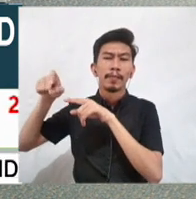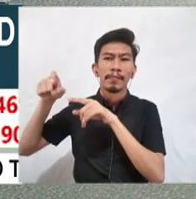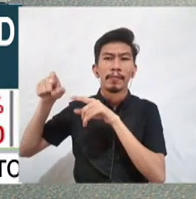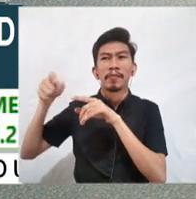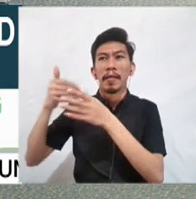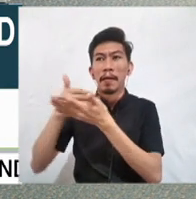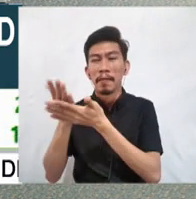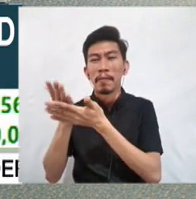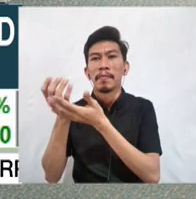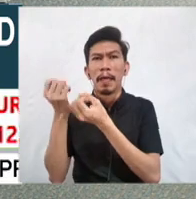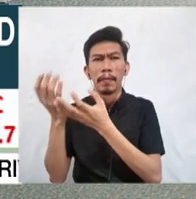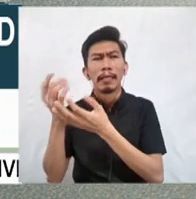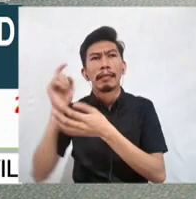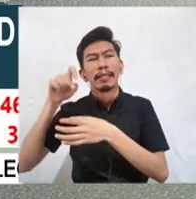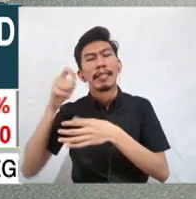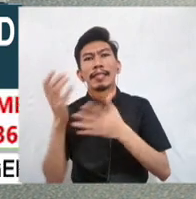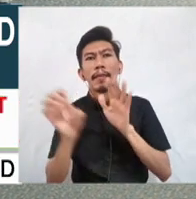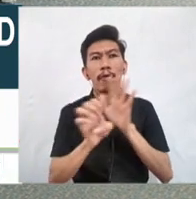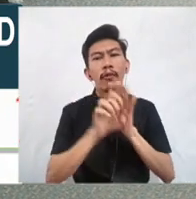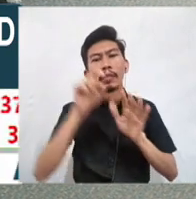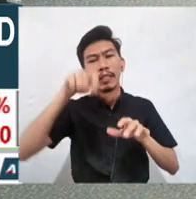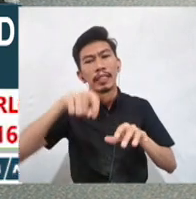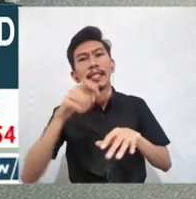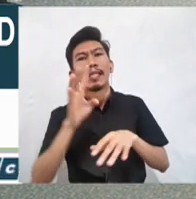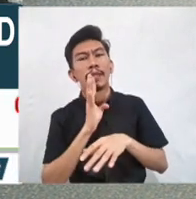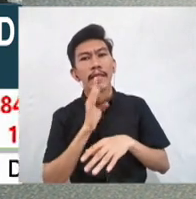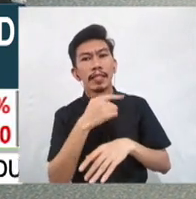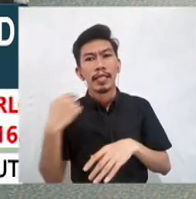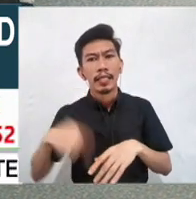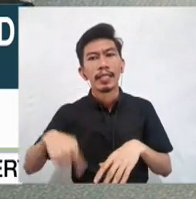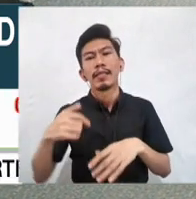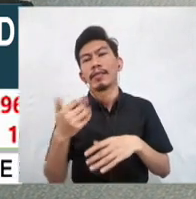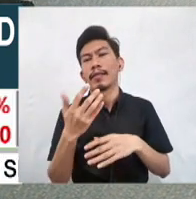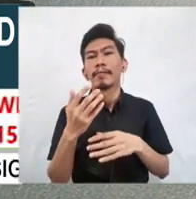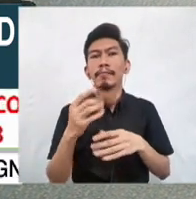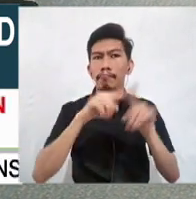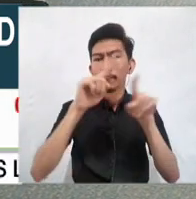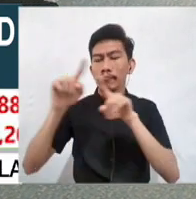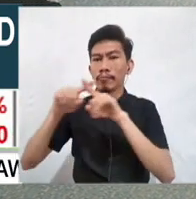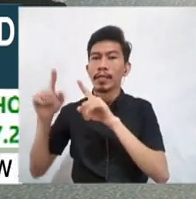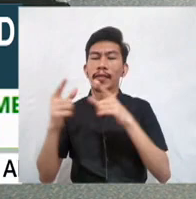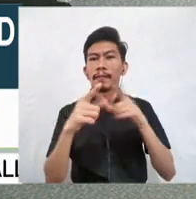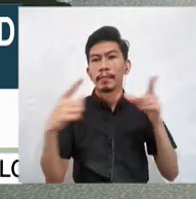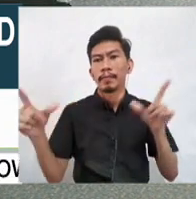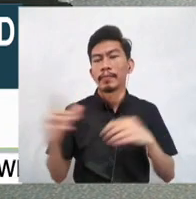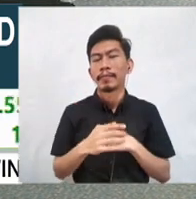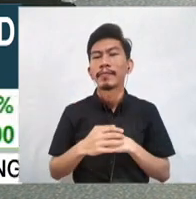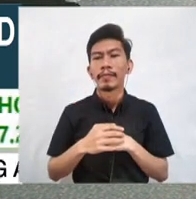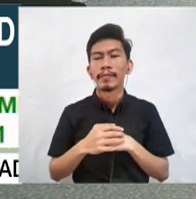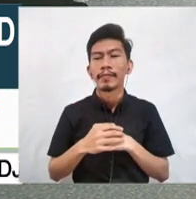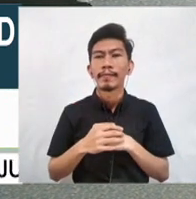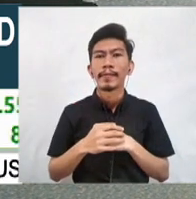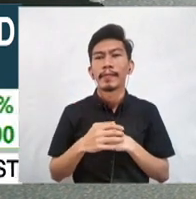speak Japanese, Chinese, Arabic, and other foreign languages, no, mm-hmm. other than the skills. No? Mm-hmm. So itong dalawa,